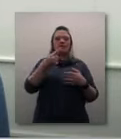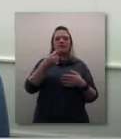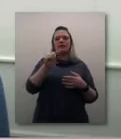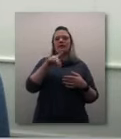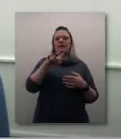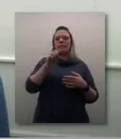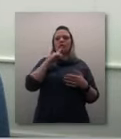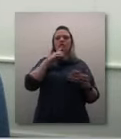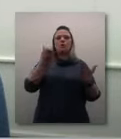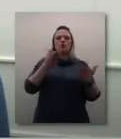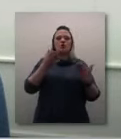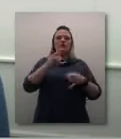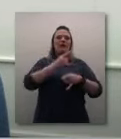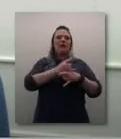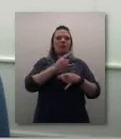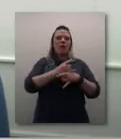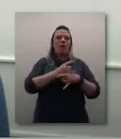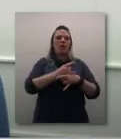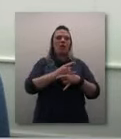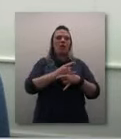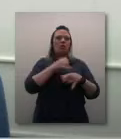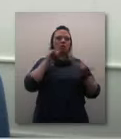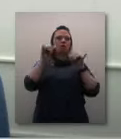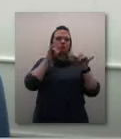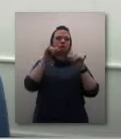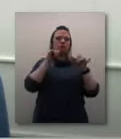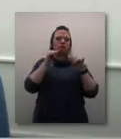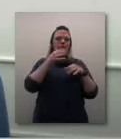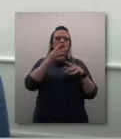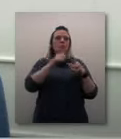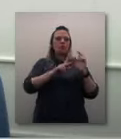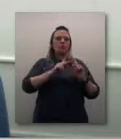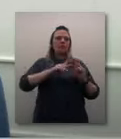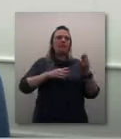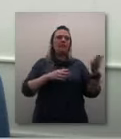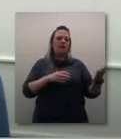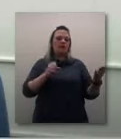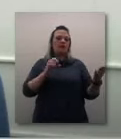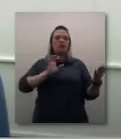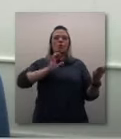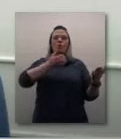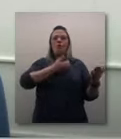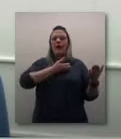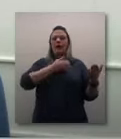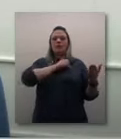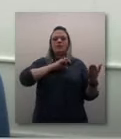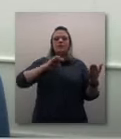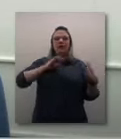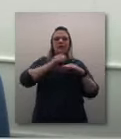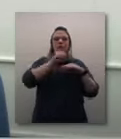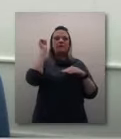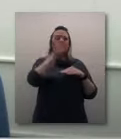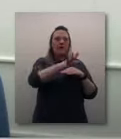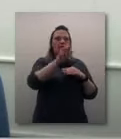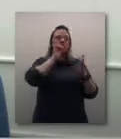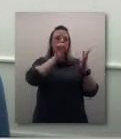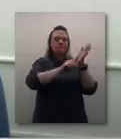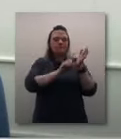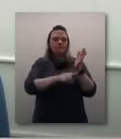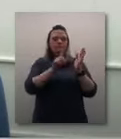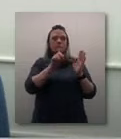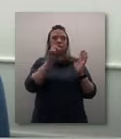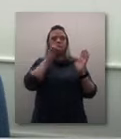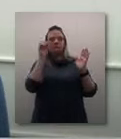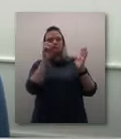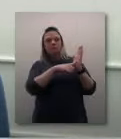serving alcohol on the premises. So our sanitarians were deployed there, investigated. They discovered that